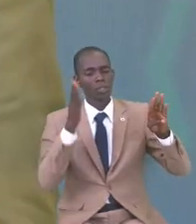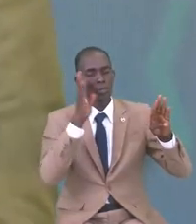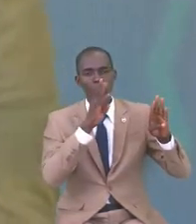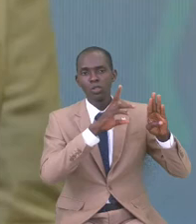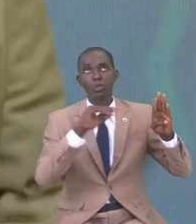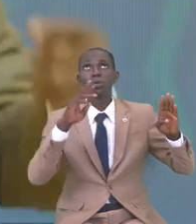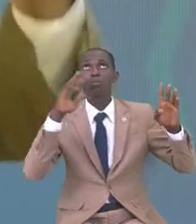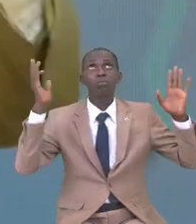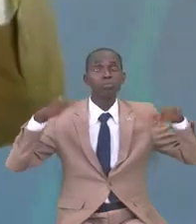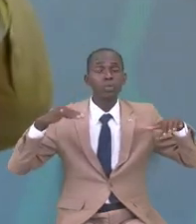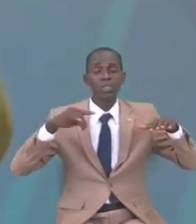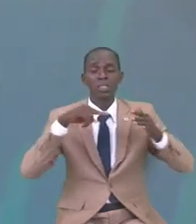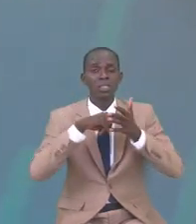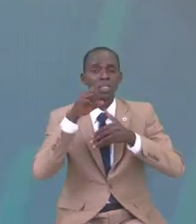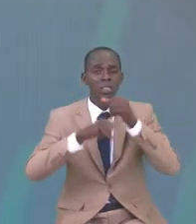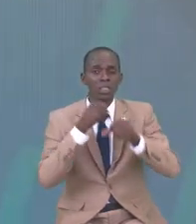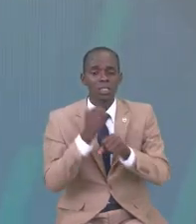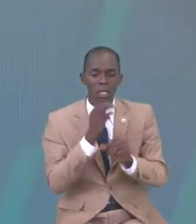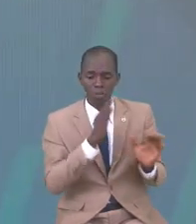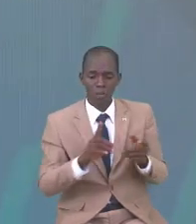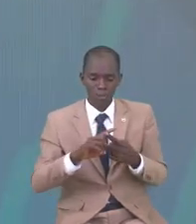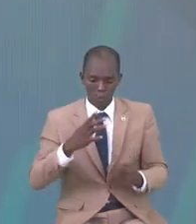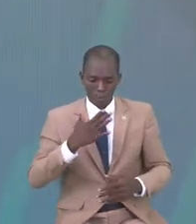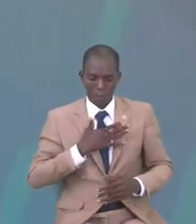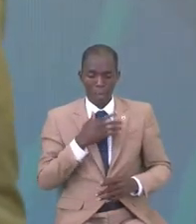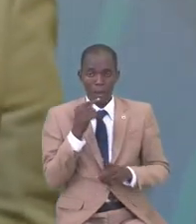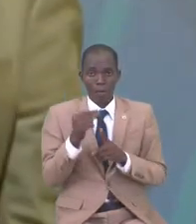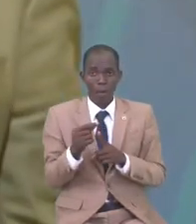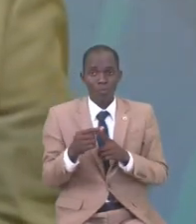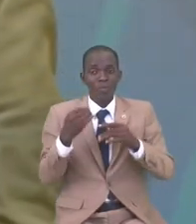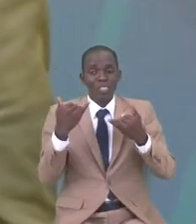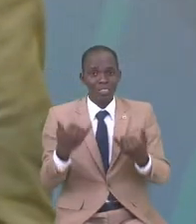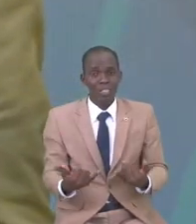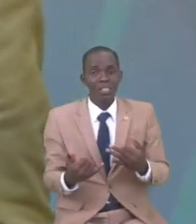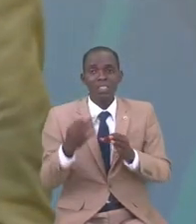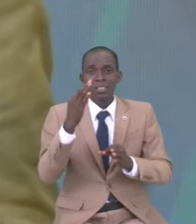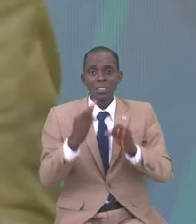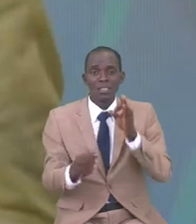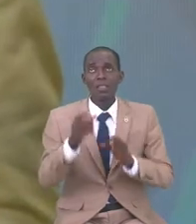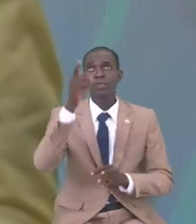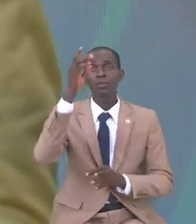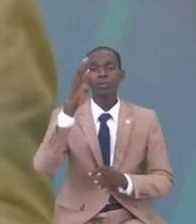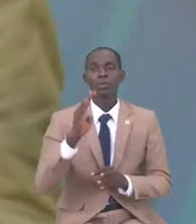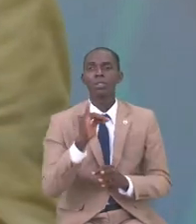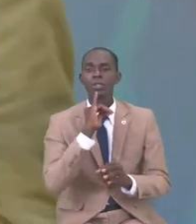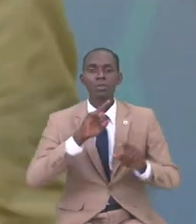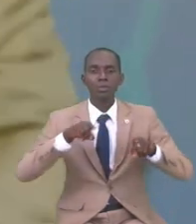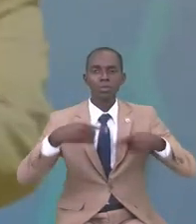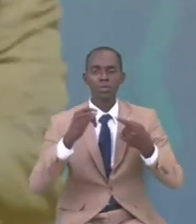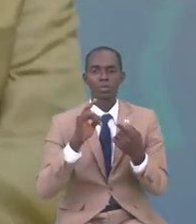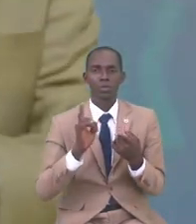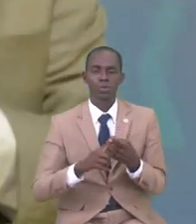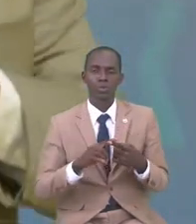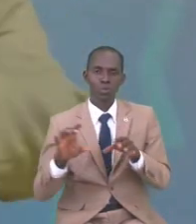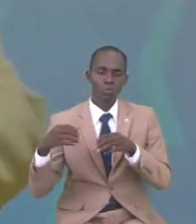rain these years according to my word. Now, if God is going to fulfill your